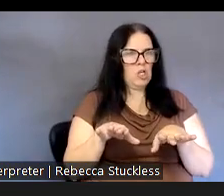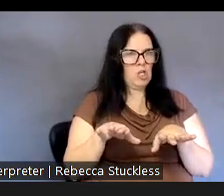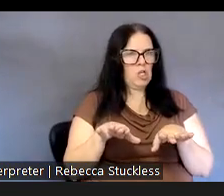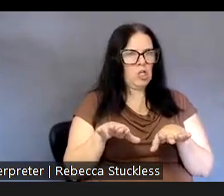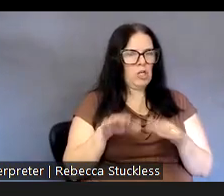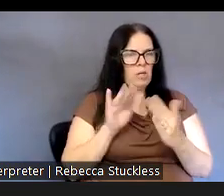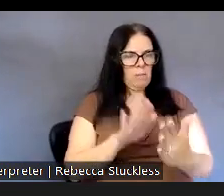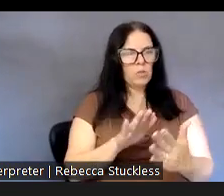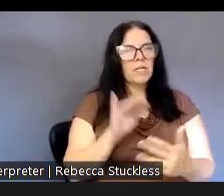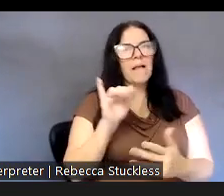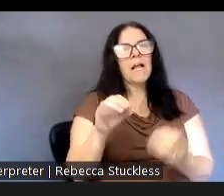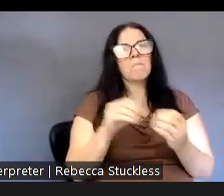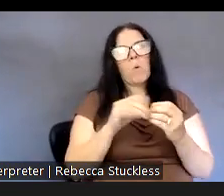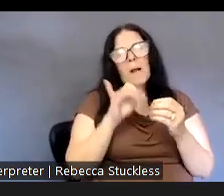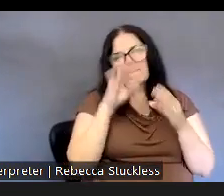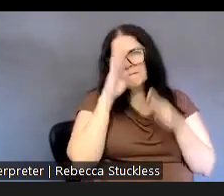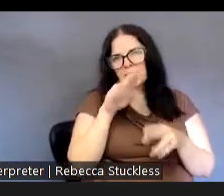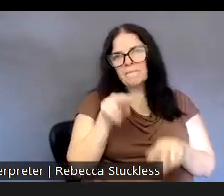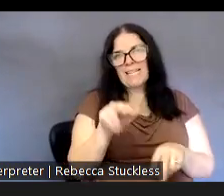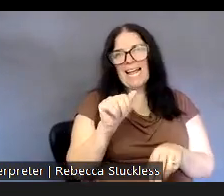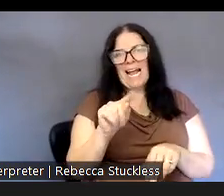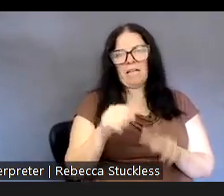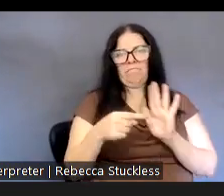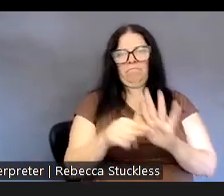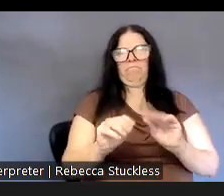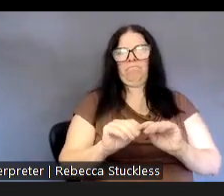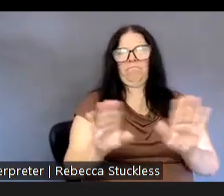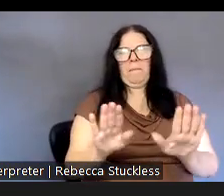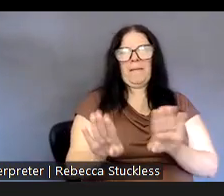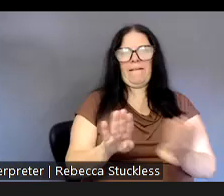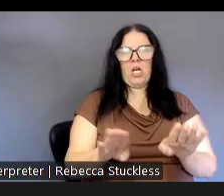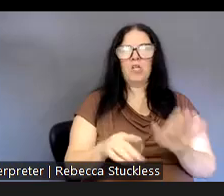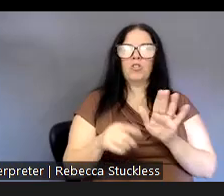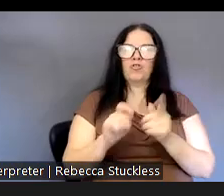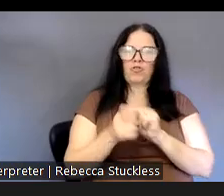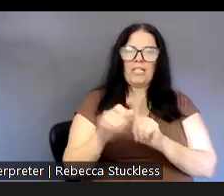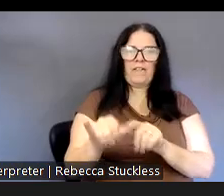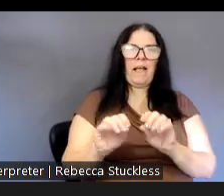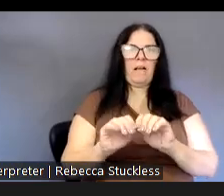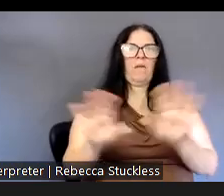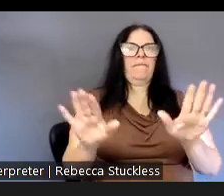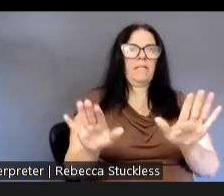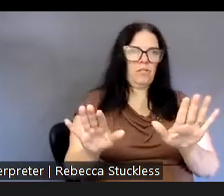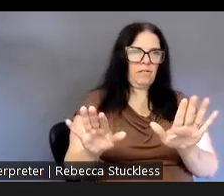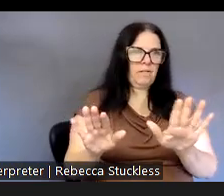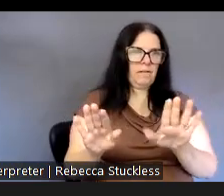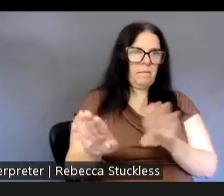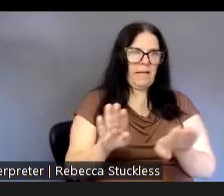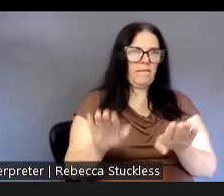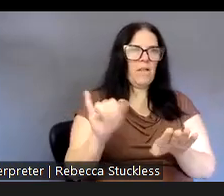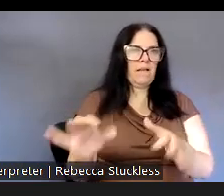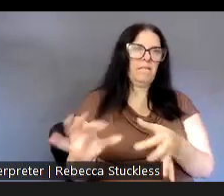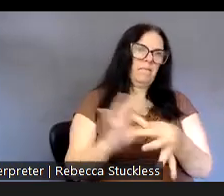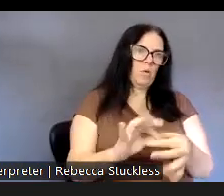on overt behavior, on changing overt behavior, and was very closely aligned with